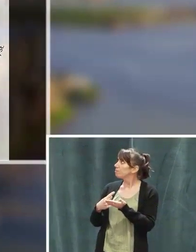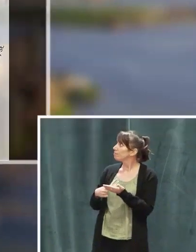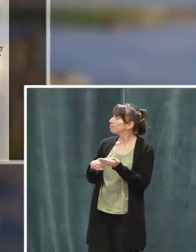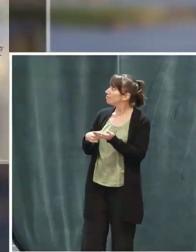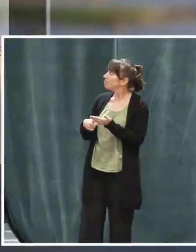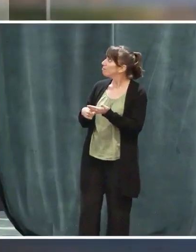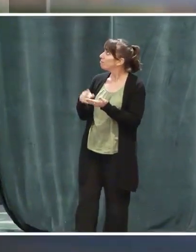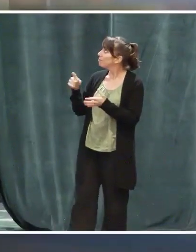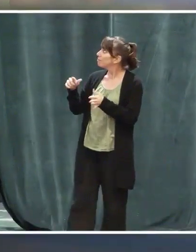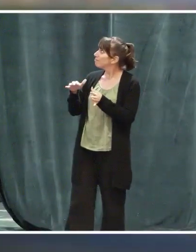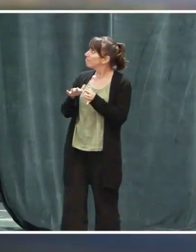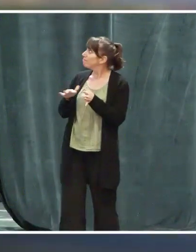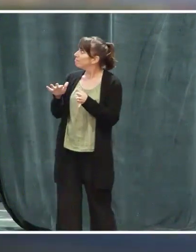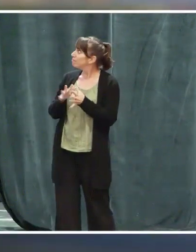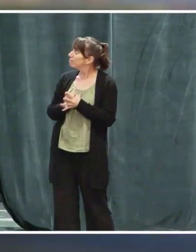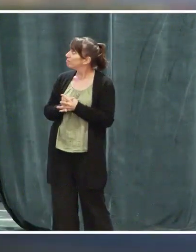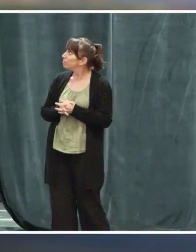Place.